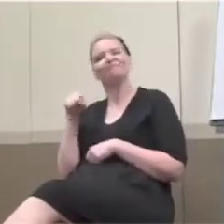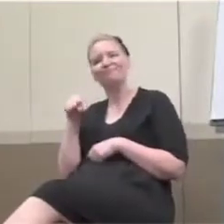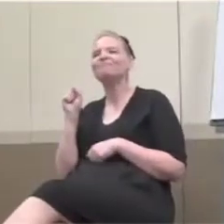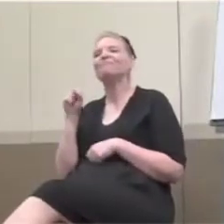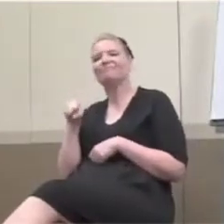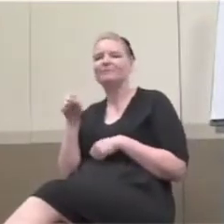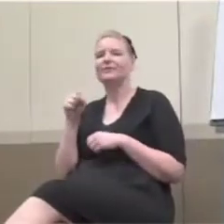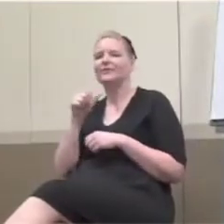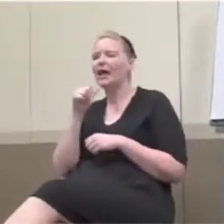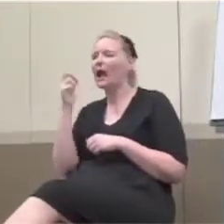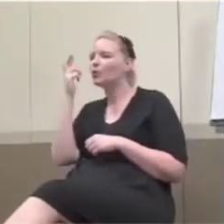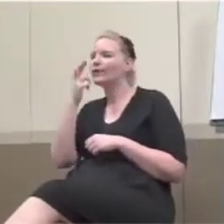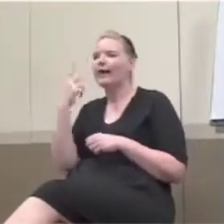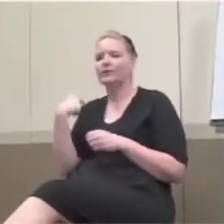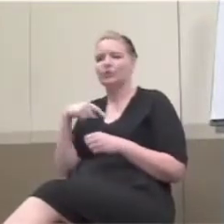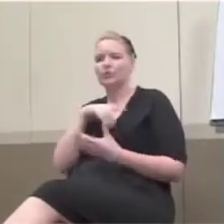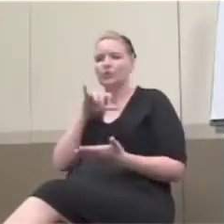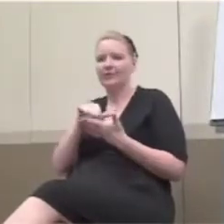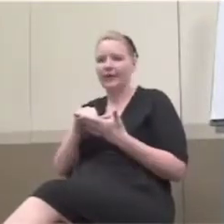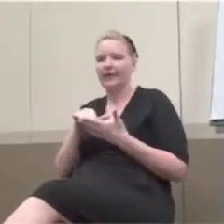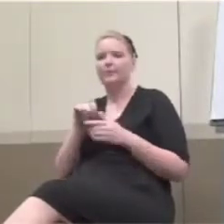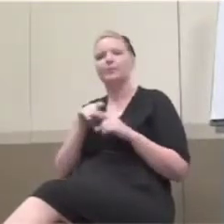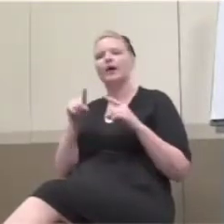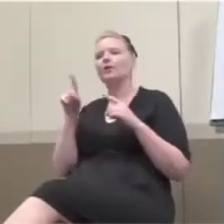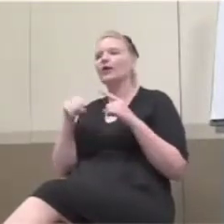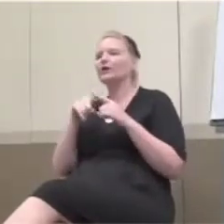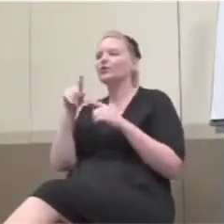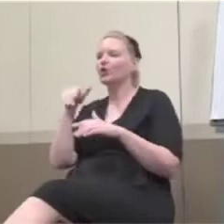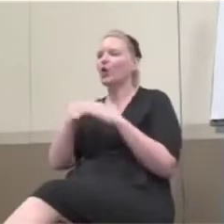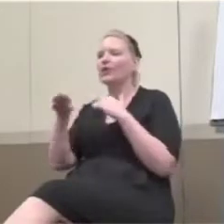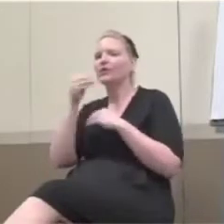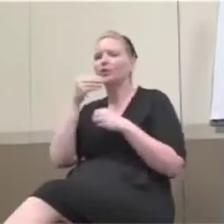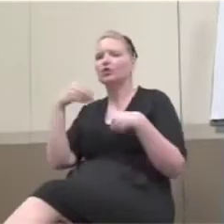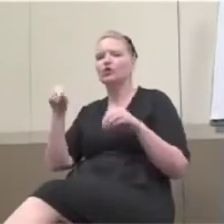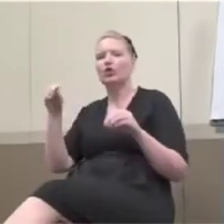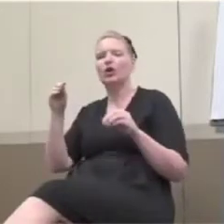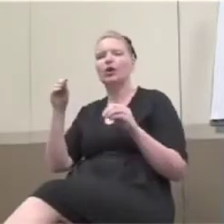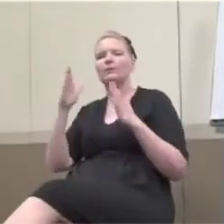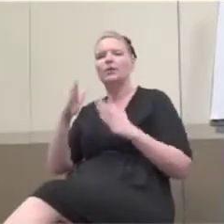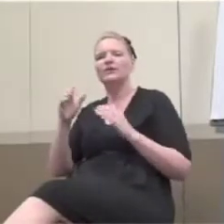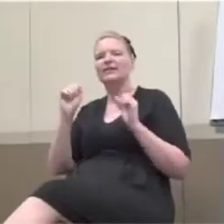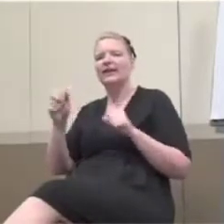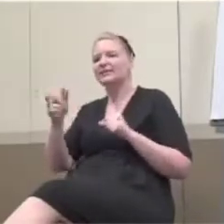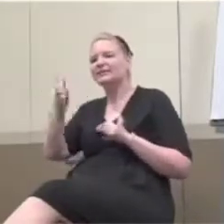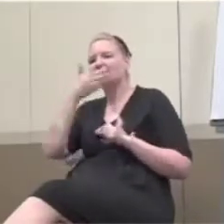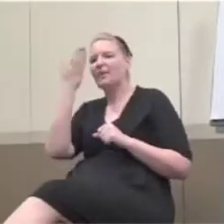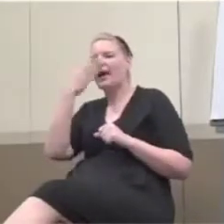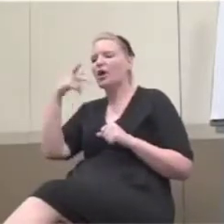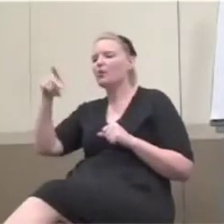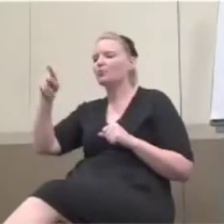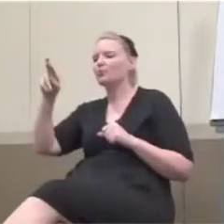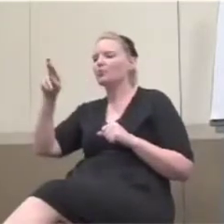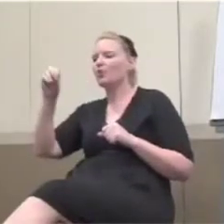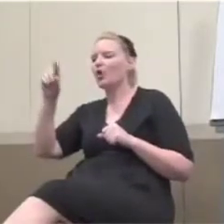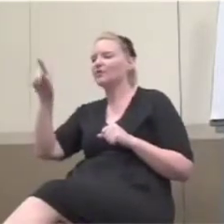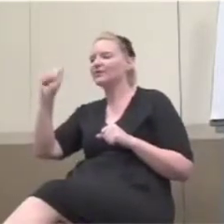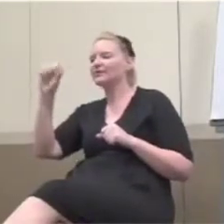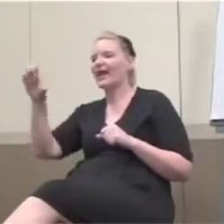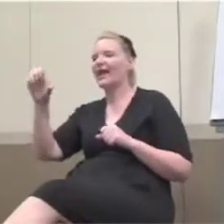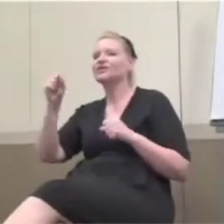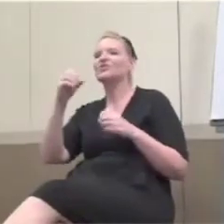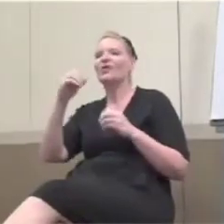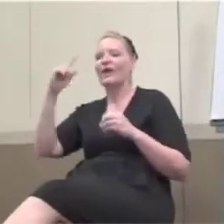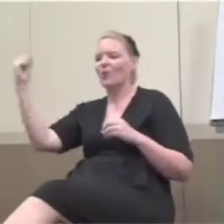of a thing without even realizing it. You know, like when you're in the grocery store and the person could smell the Prozac on you and they come up and they start spilling their guts